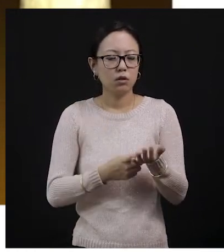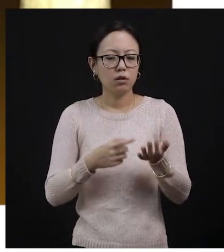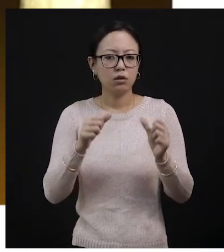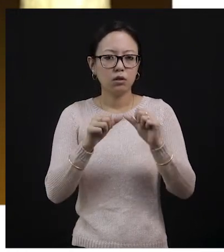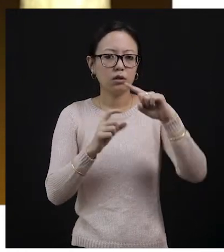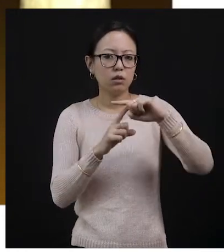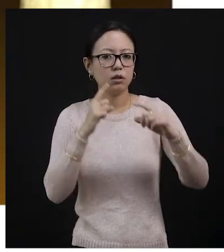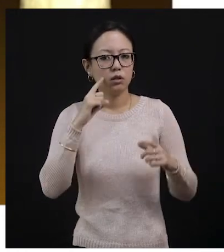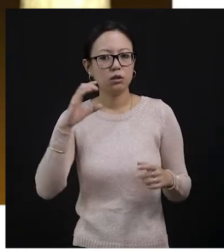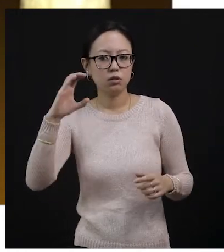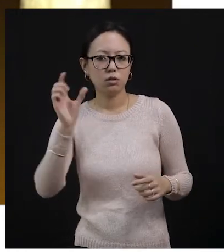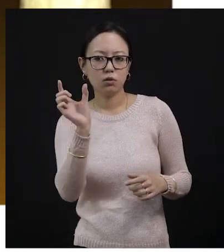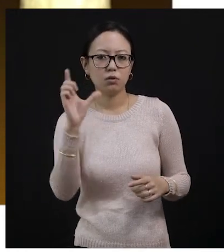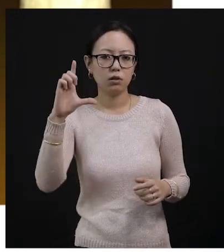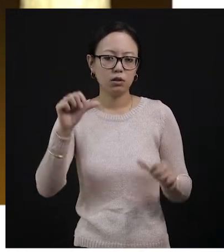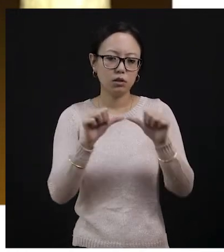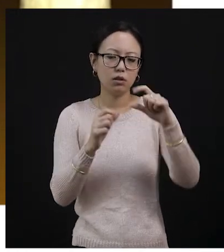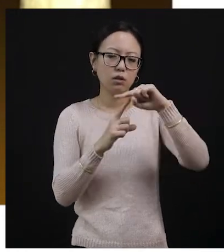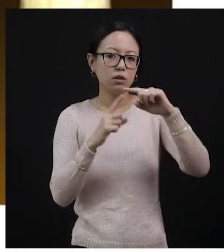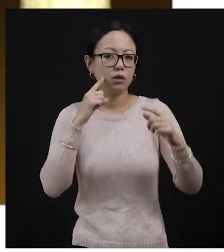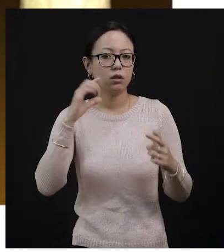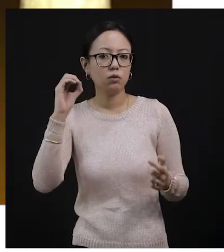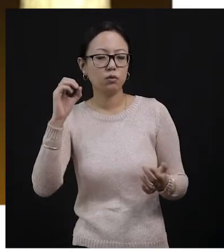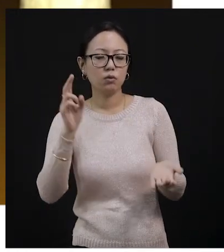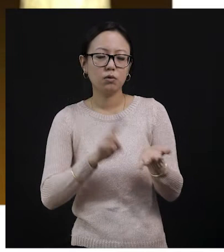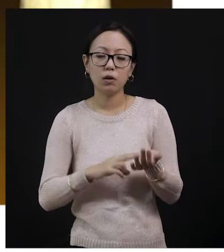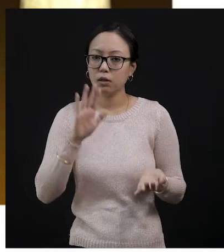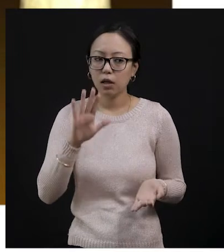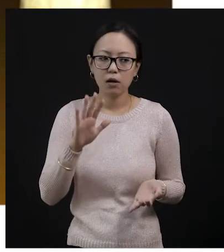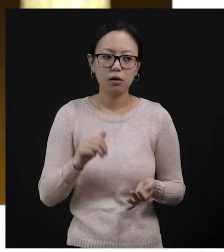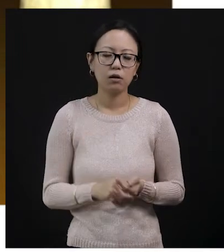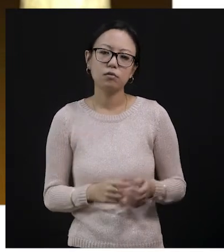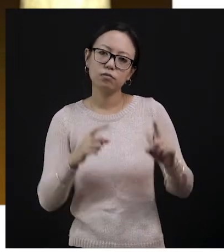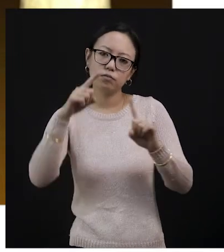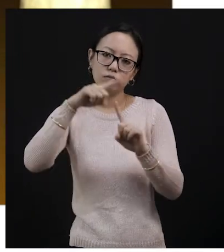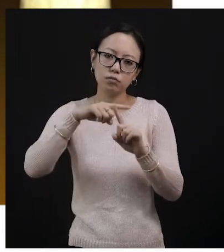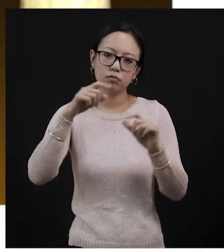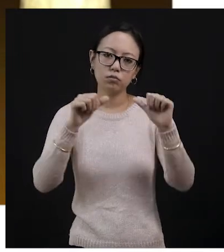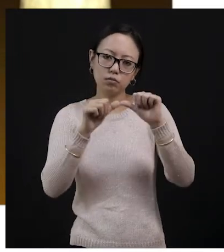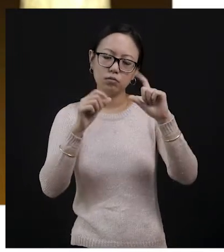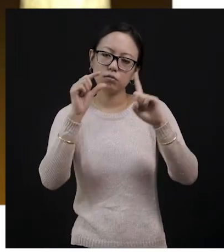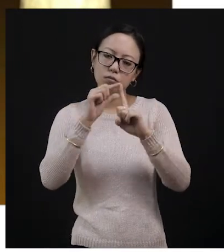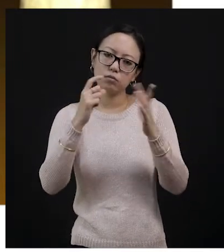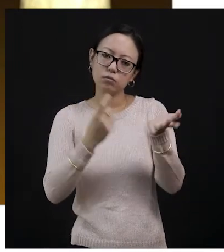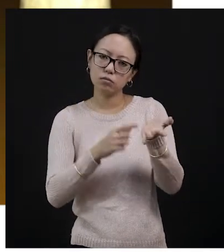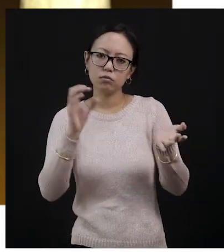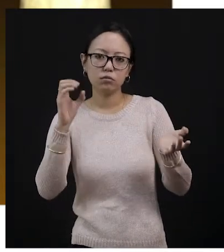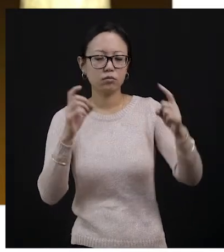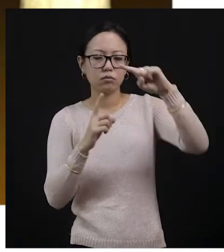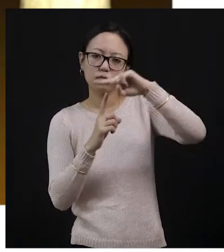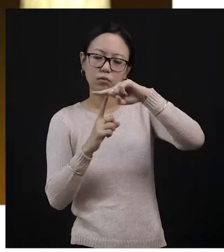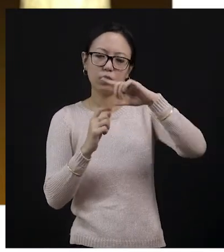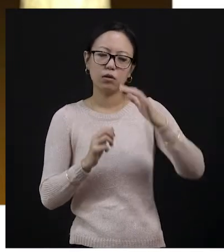taproot. Remember, a very interesting fact. Leaves with reticulate venation,